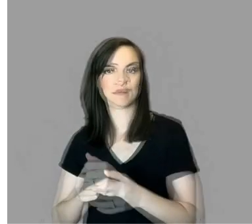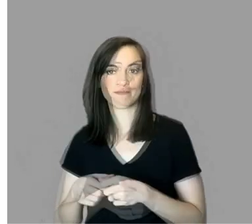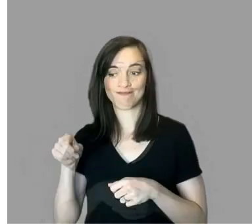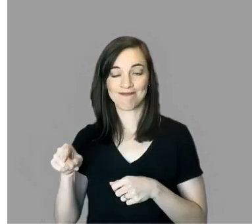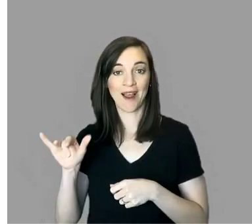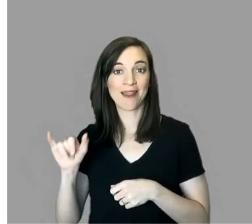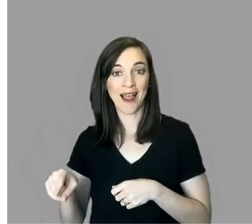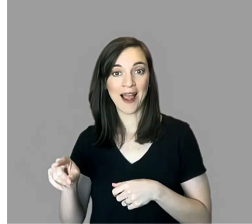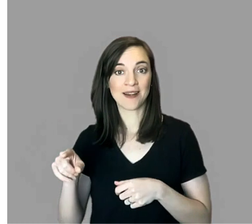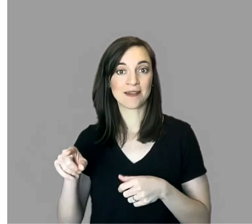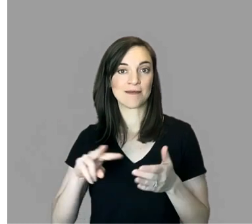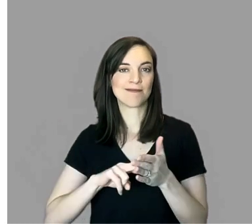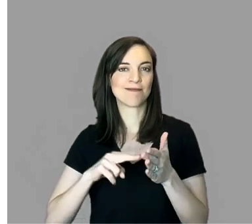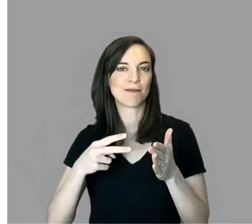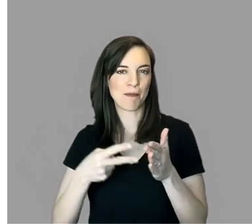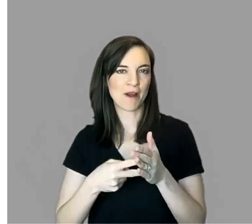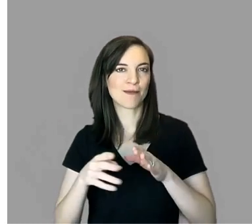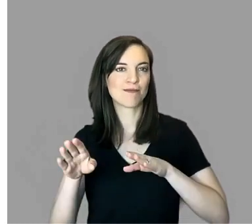is.